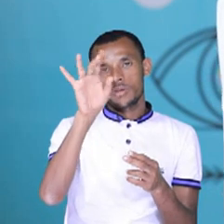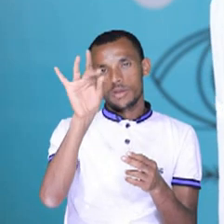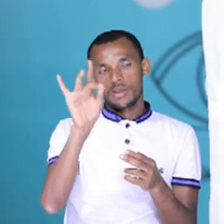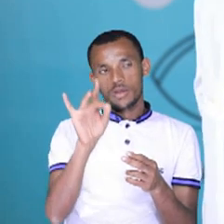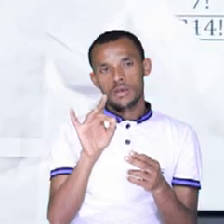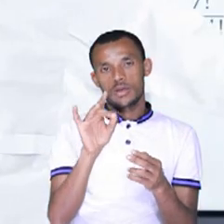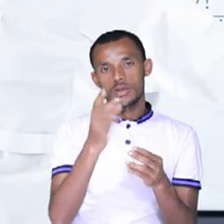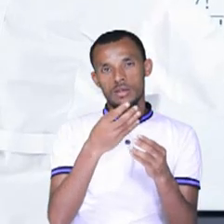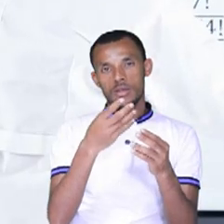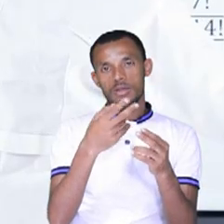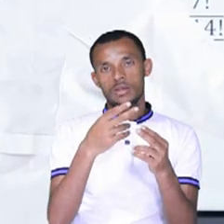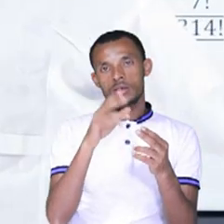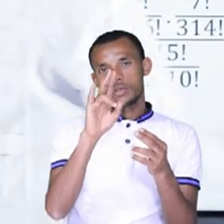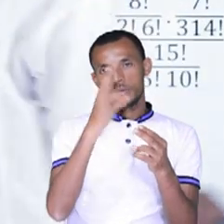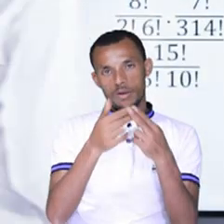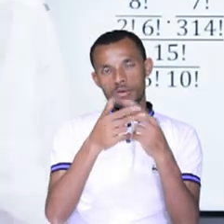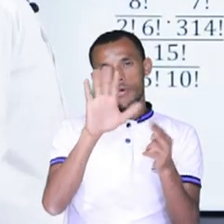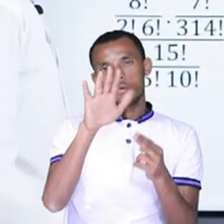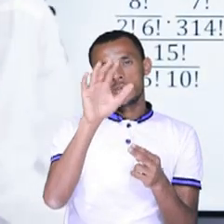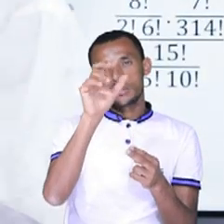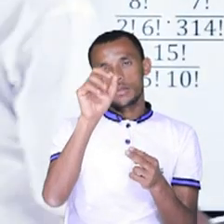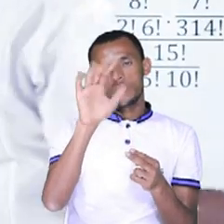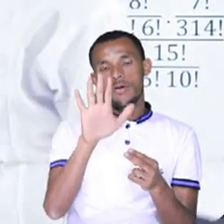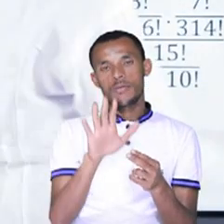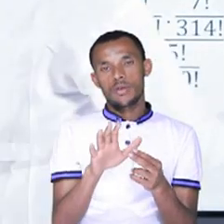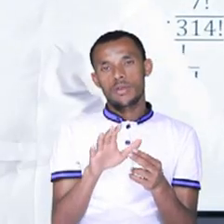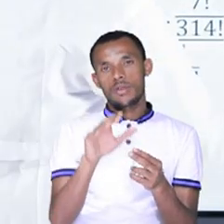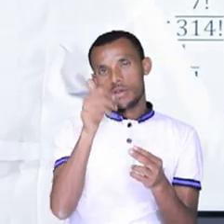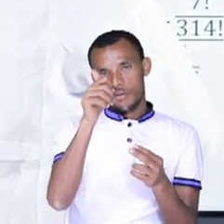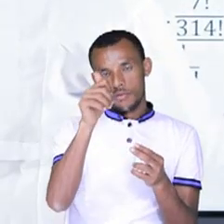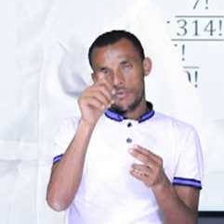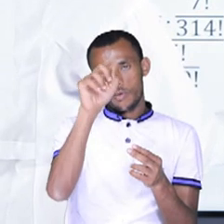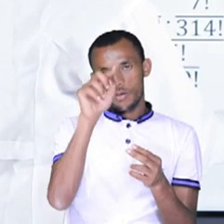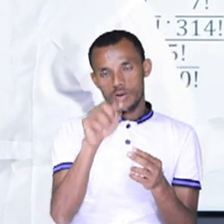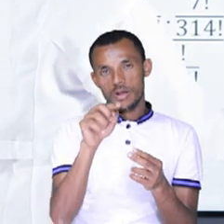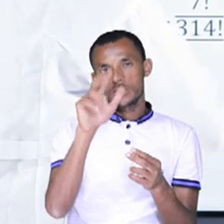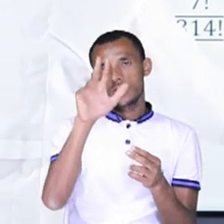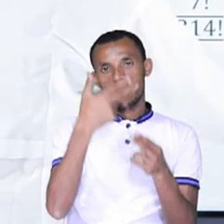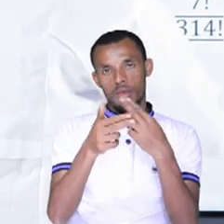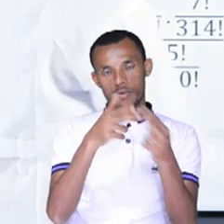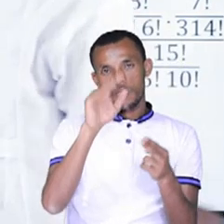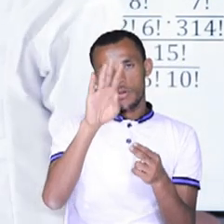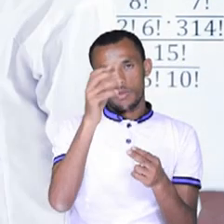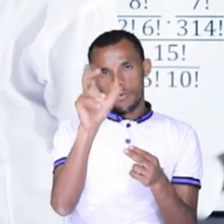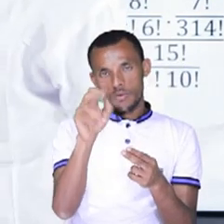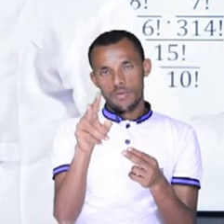5, 35. 10 factorial will be cancelled. You have 3 times 4 to be